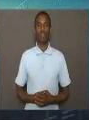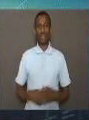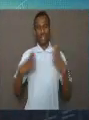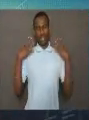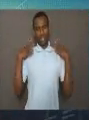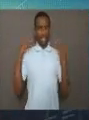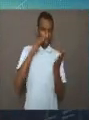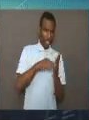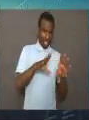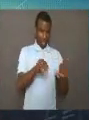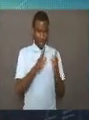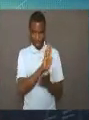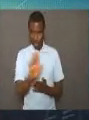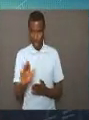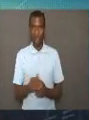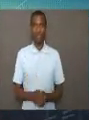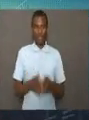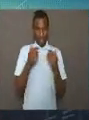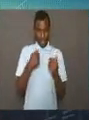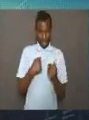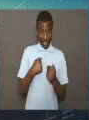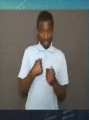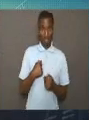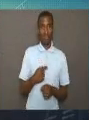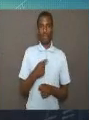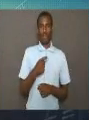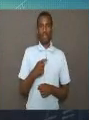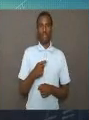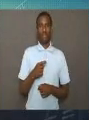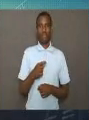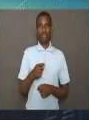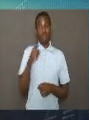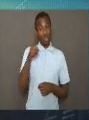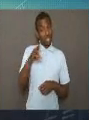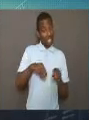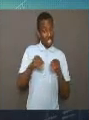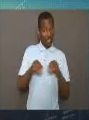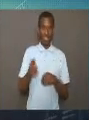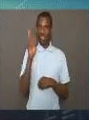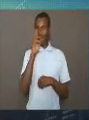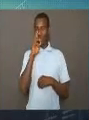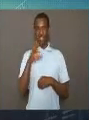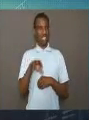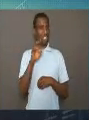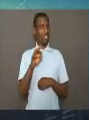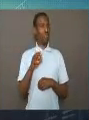Hello again, students. I'm sure you had fun with this activity.